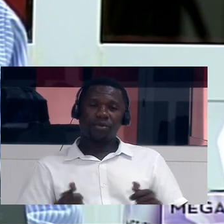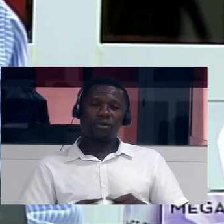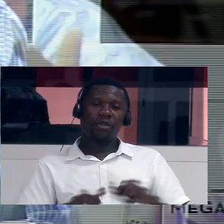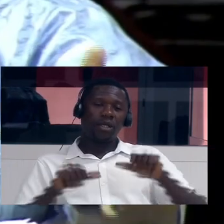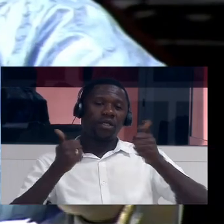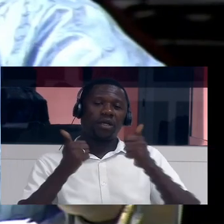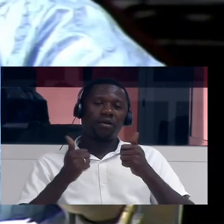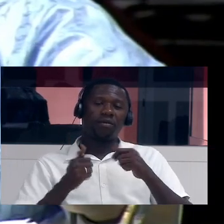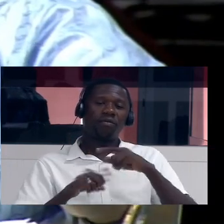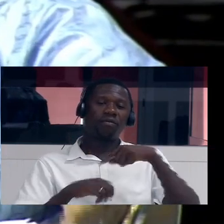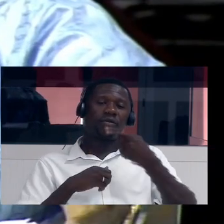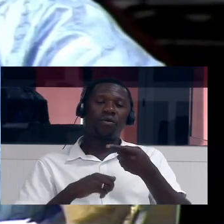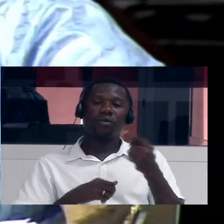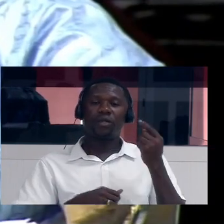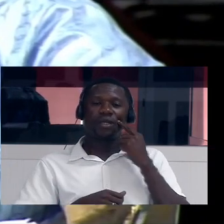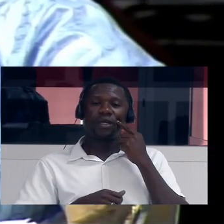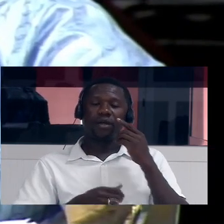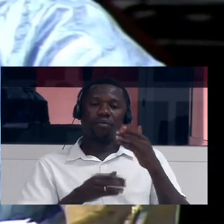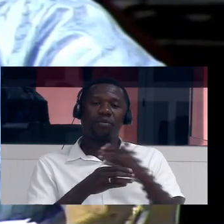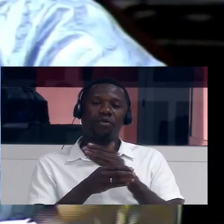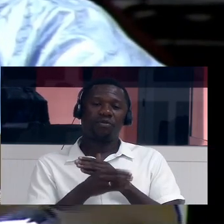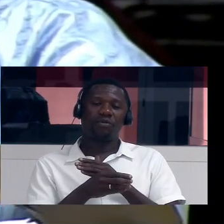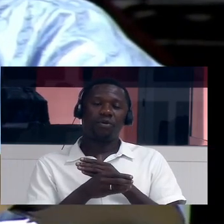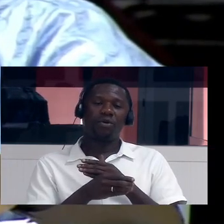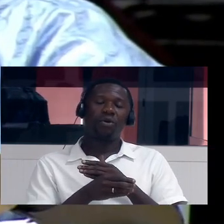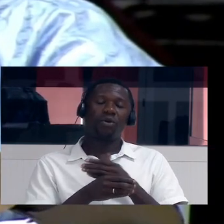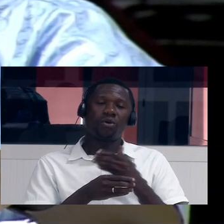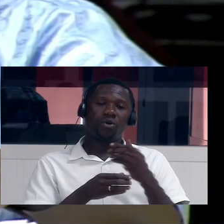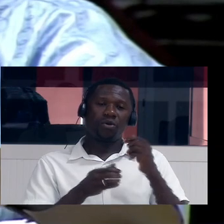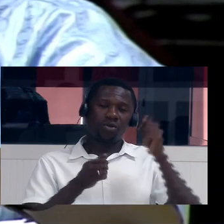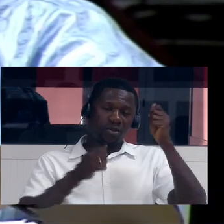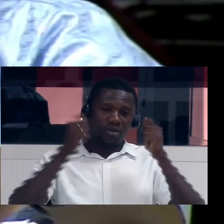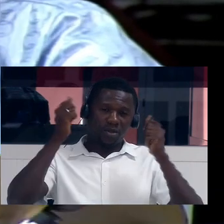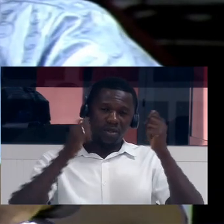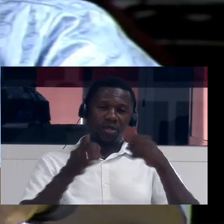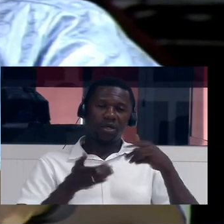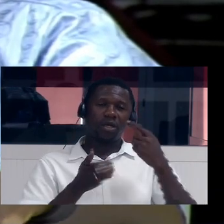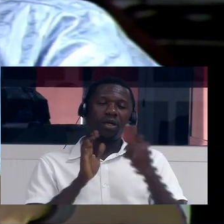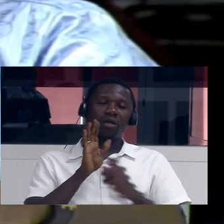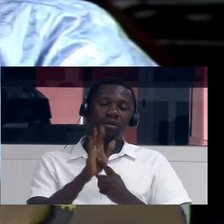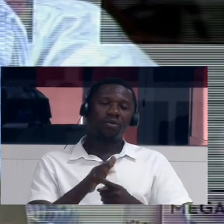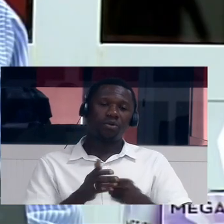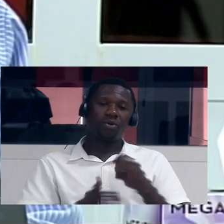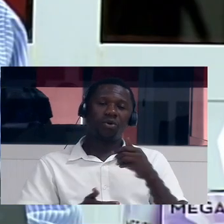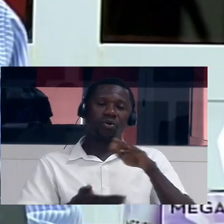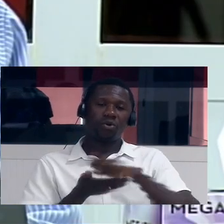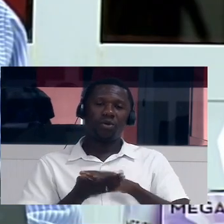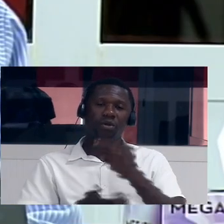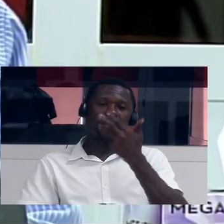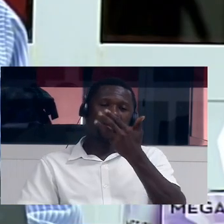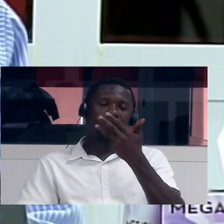from the day before the demonstration on the 9th of April onwards. Oh,